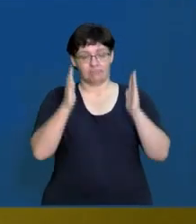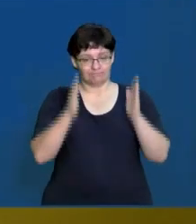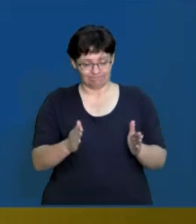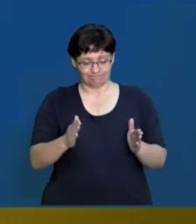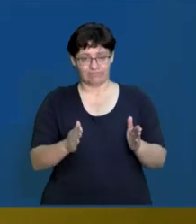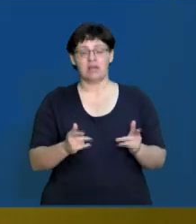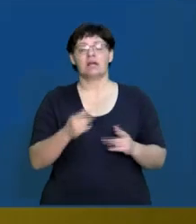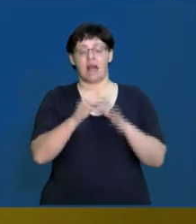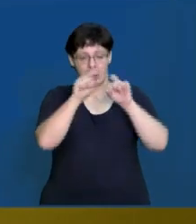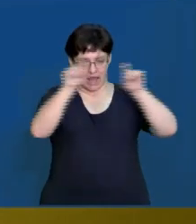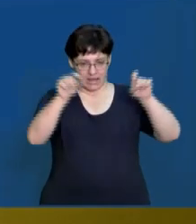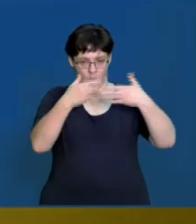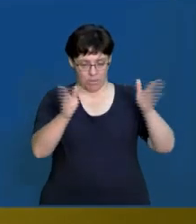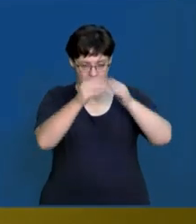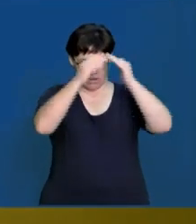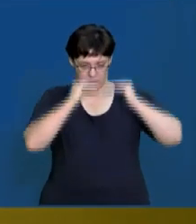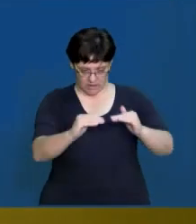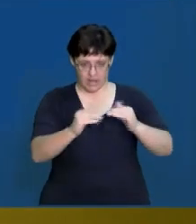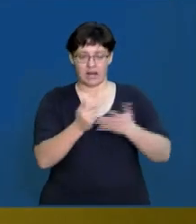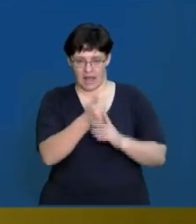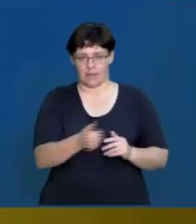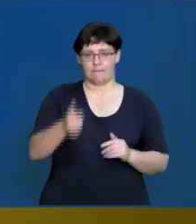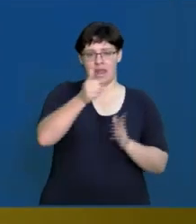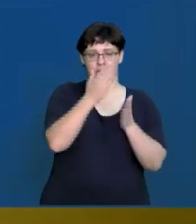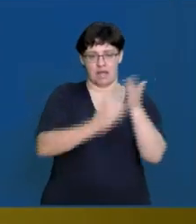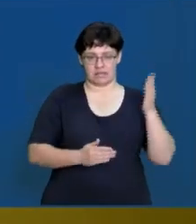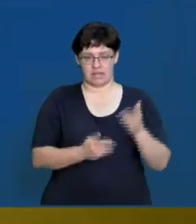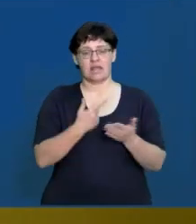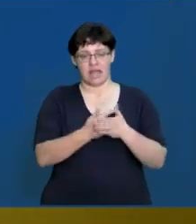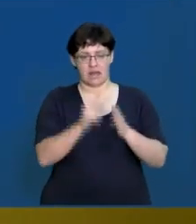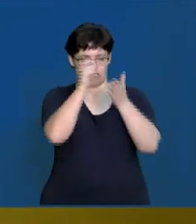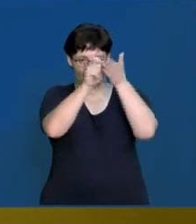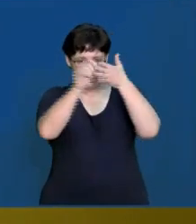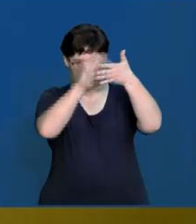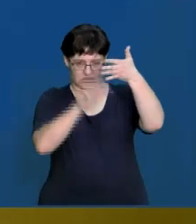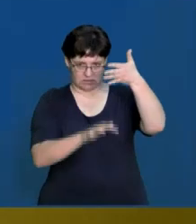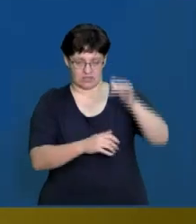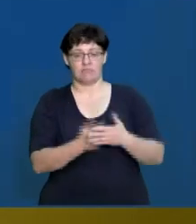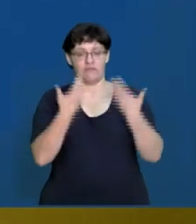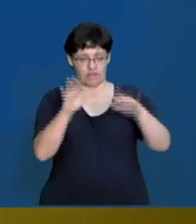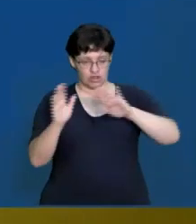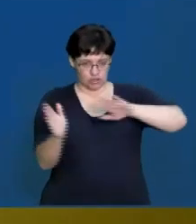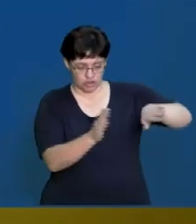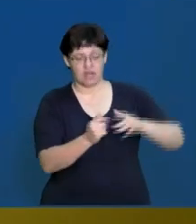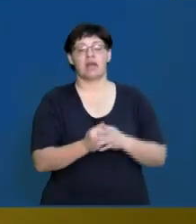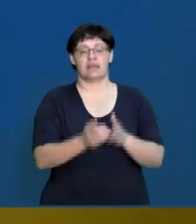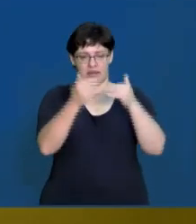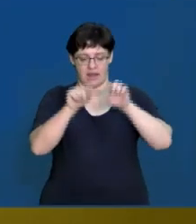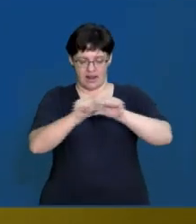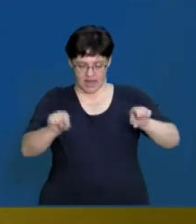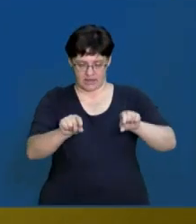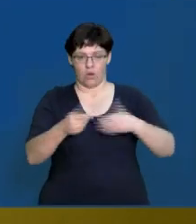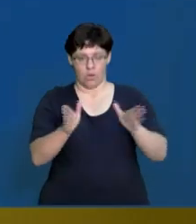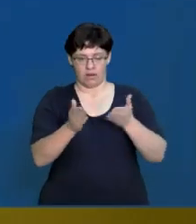you get to the main part, skip a line, then write main part, and then you write your main part there. Once you are done with your main part,